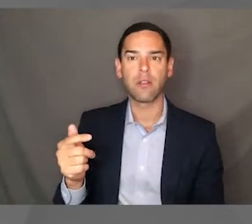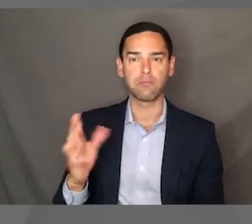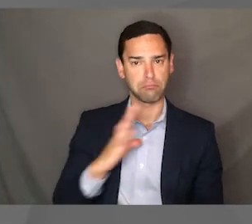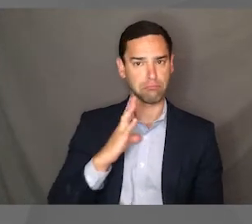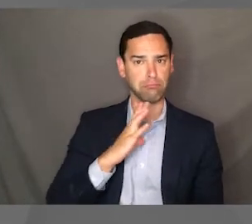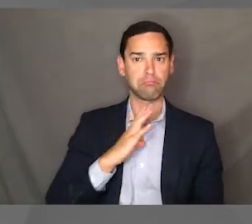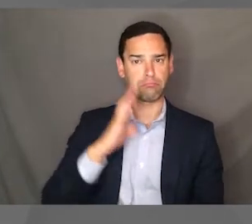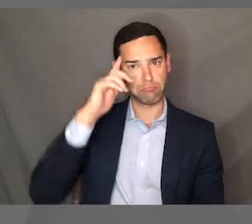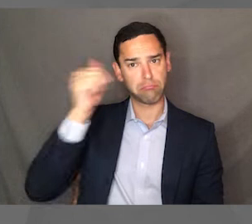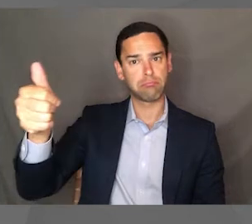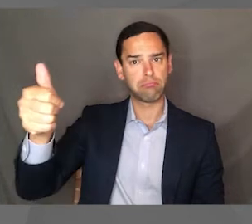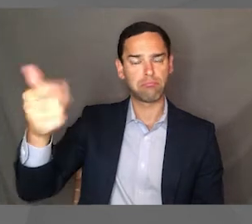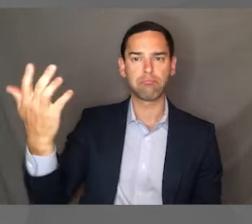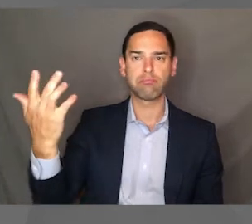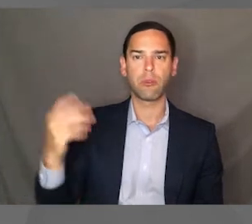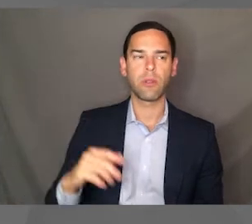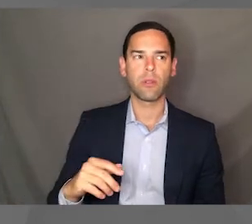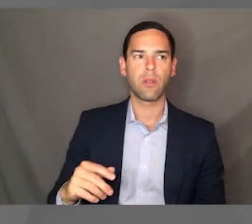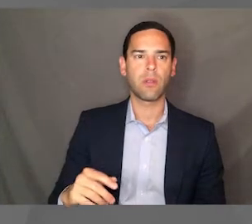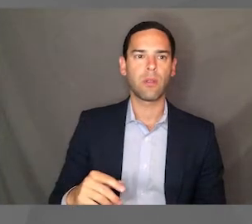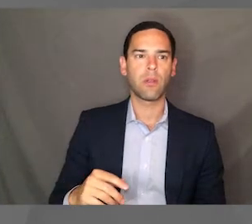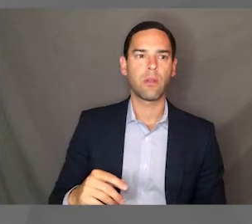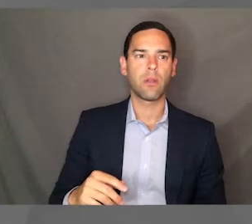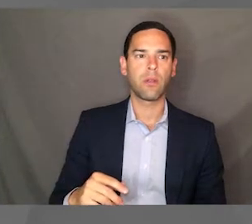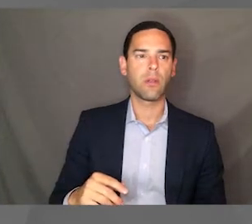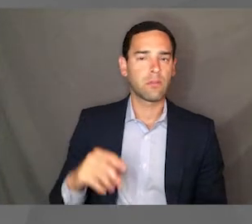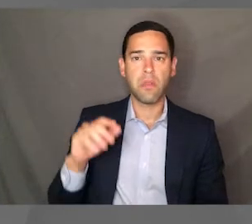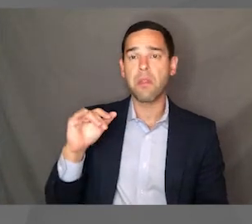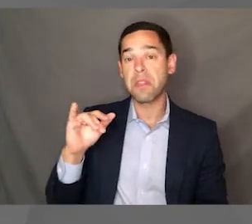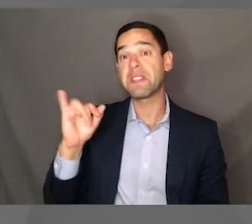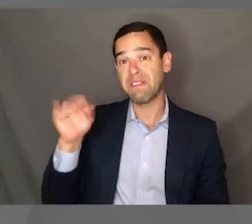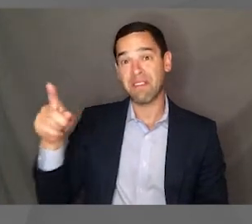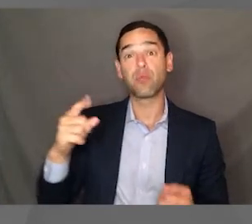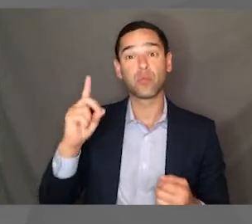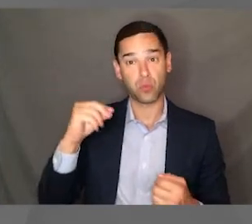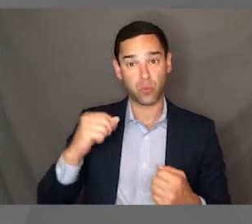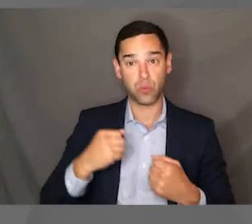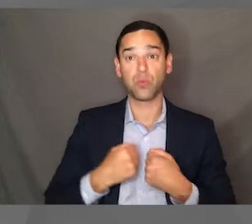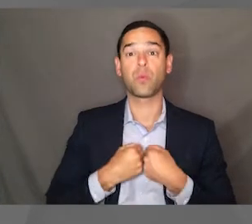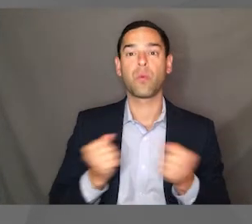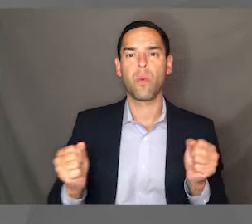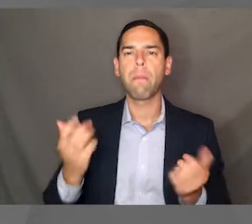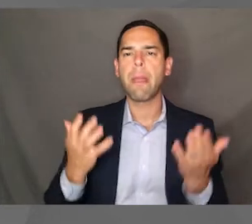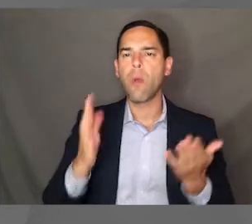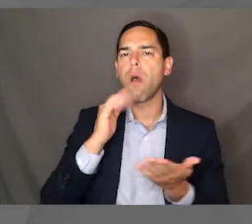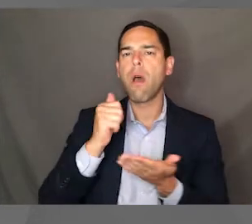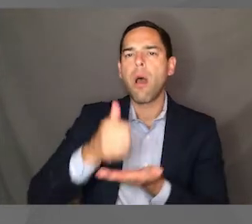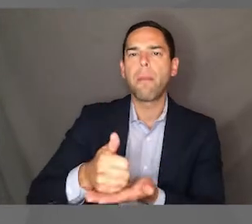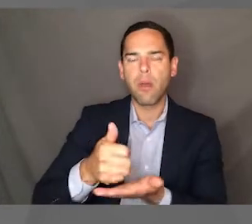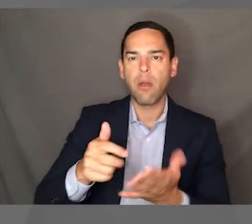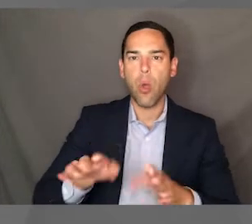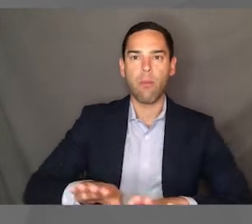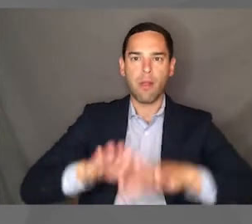disability, that's their choice, and that can also help open up the